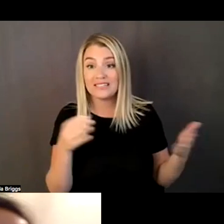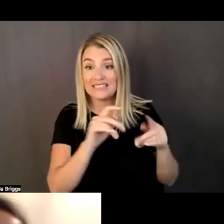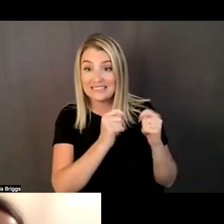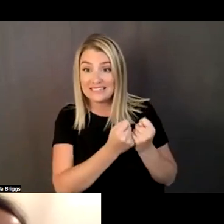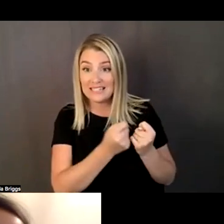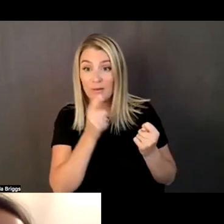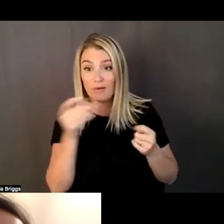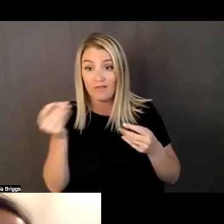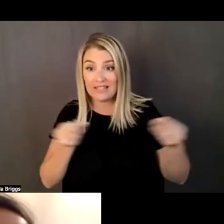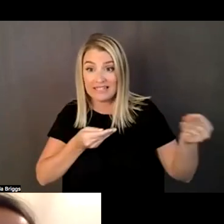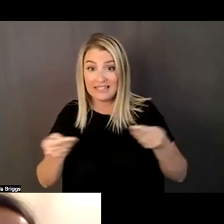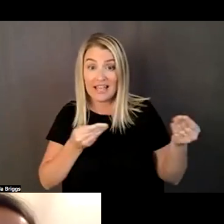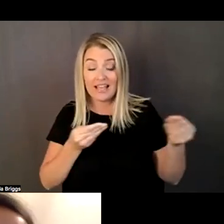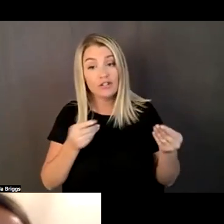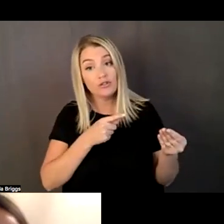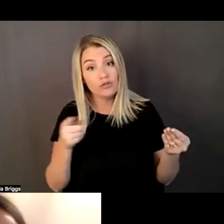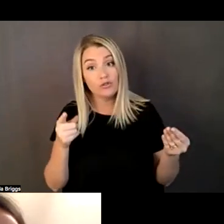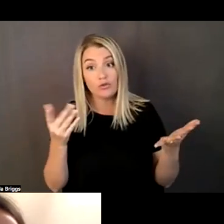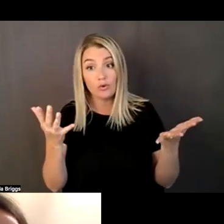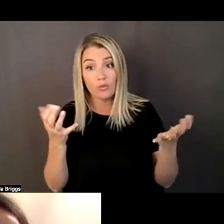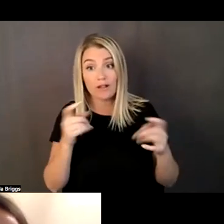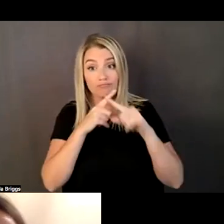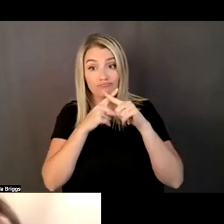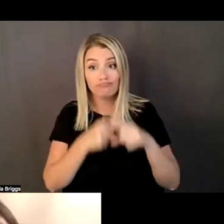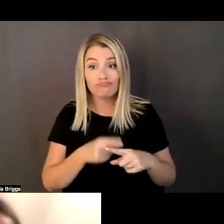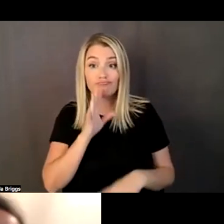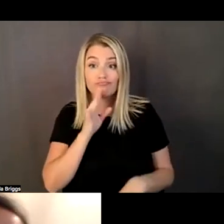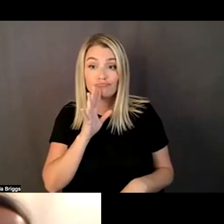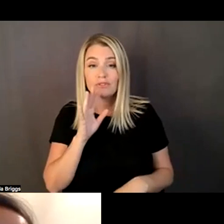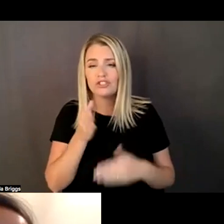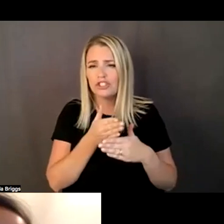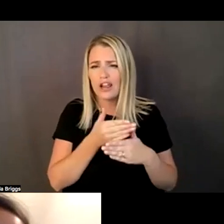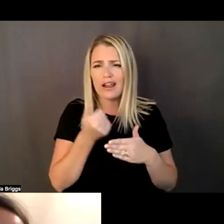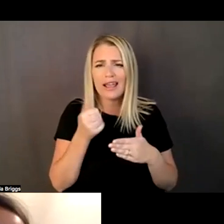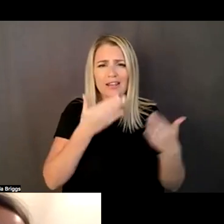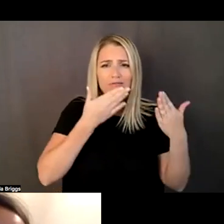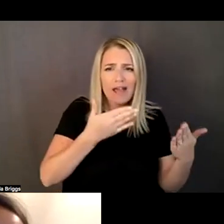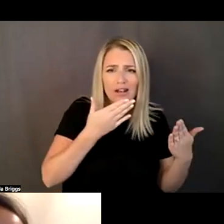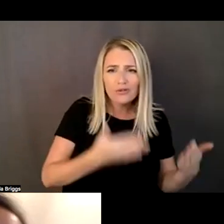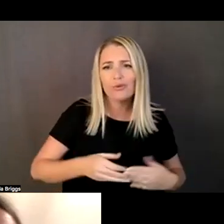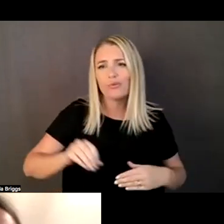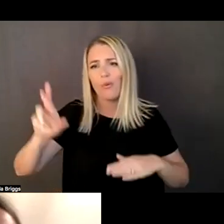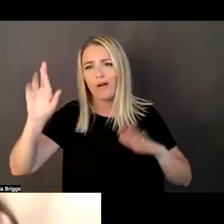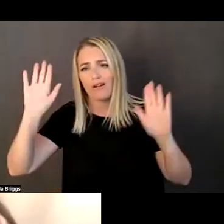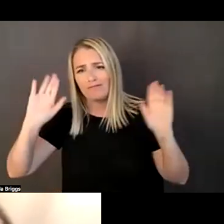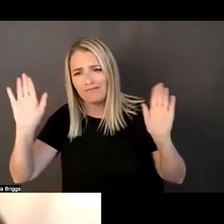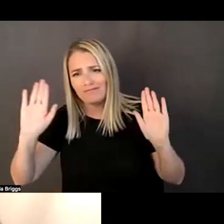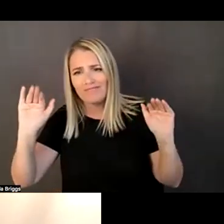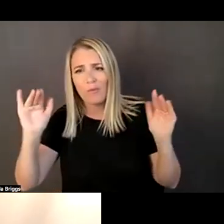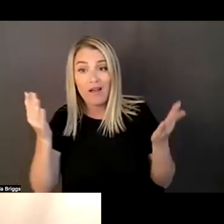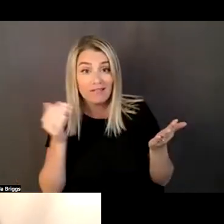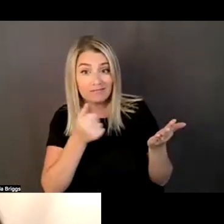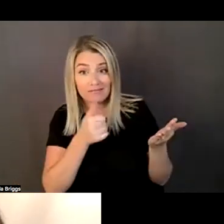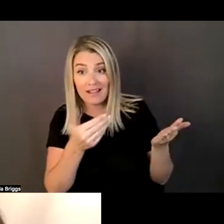tonight to come off mute and share any gratitudes, any farewells that you want to as we're heading